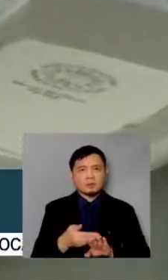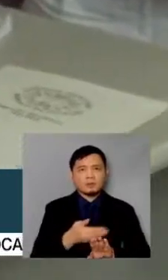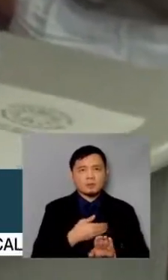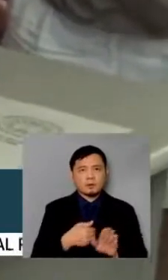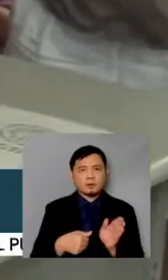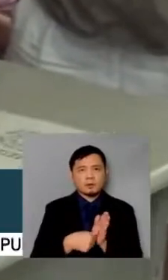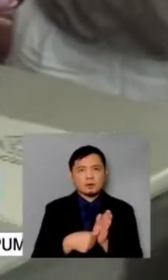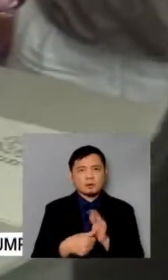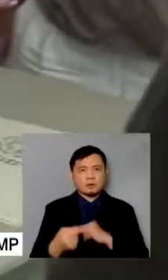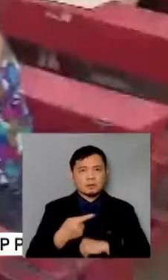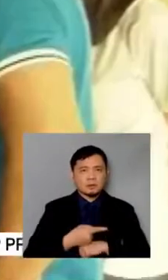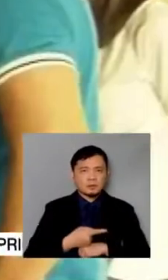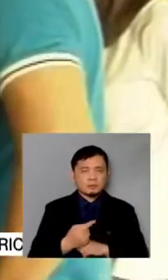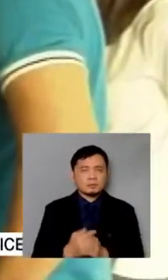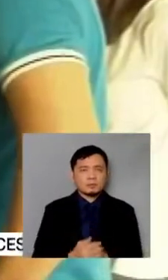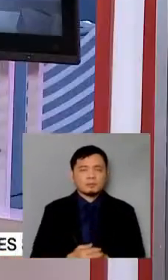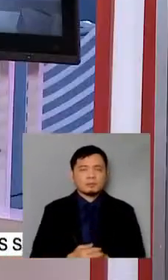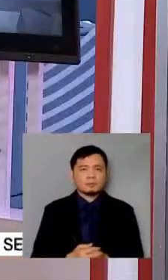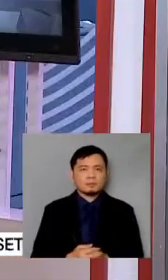Day.